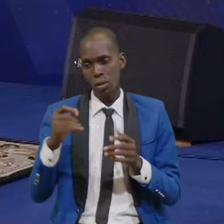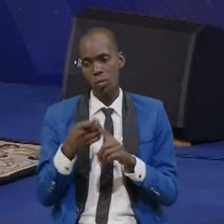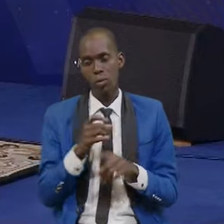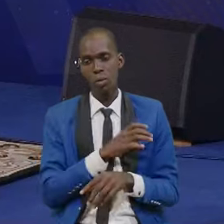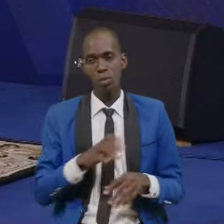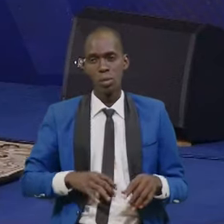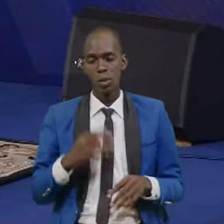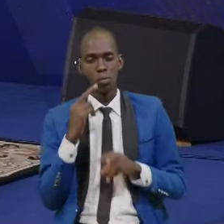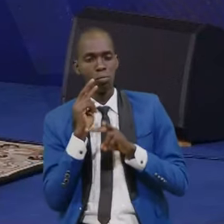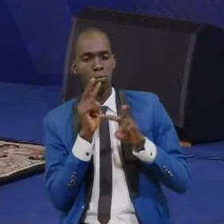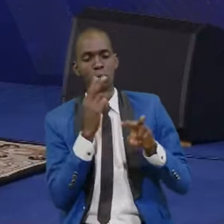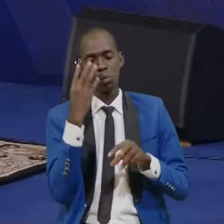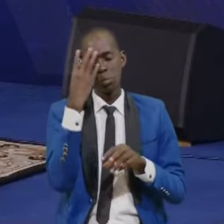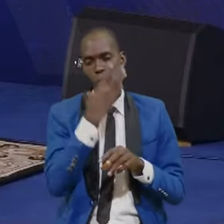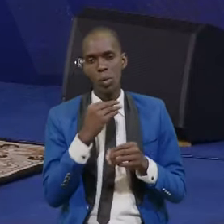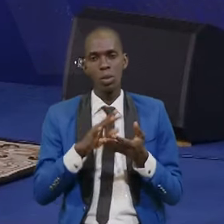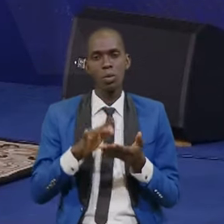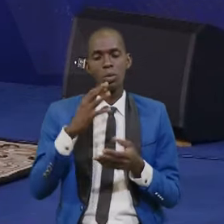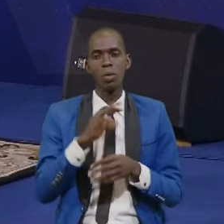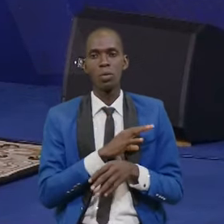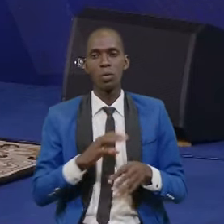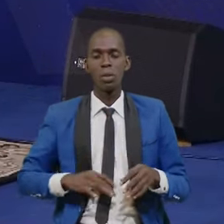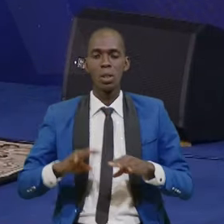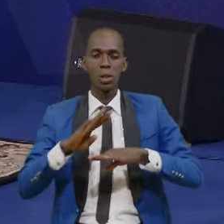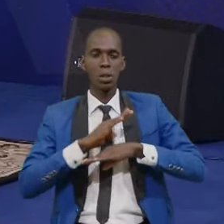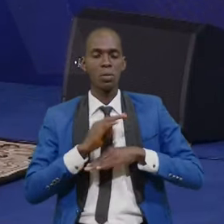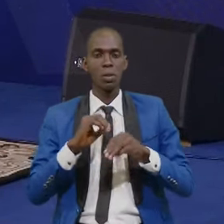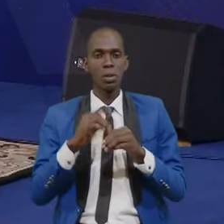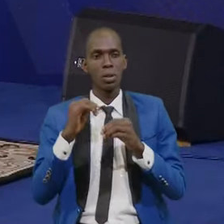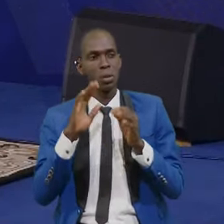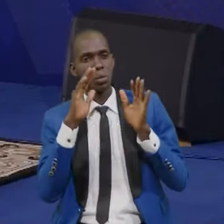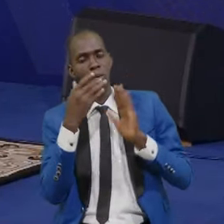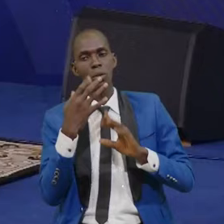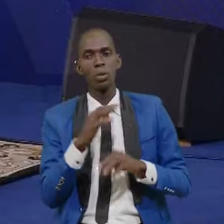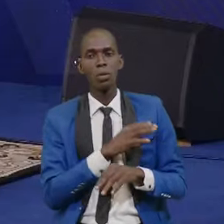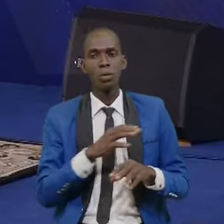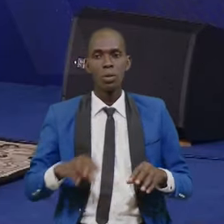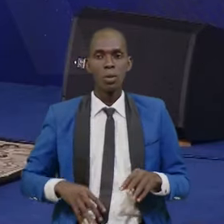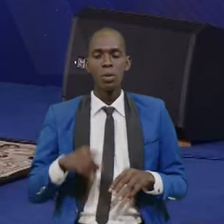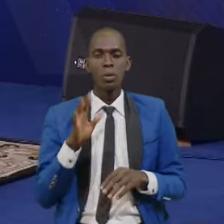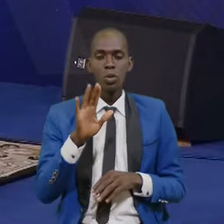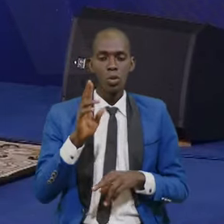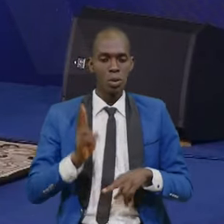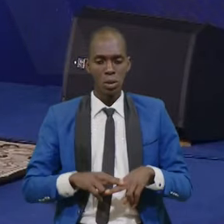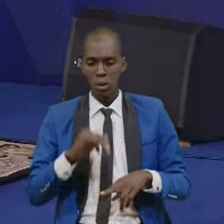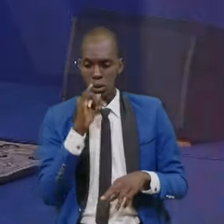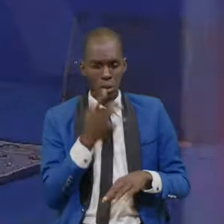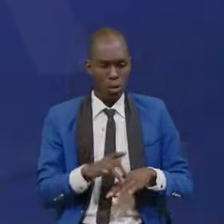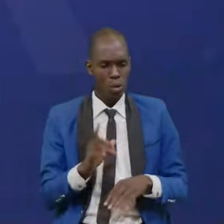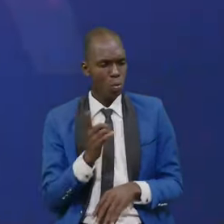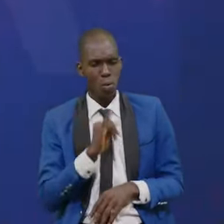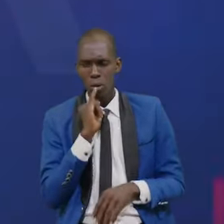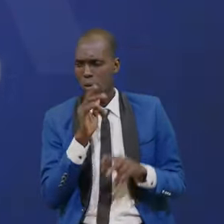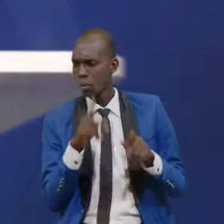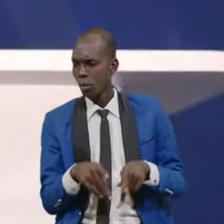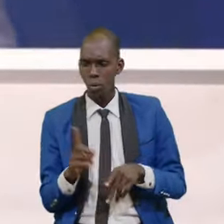the glory of Christ, satisfied in the presence of Christ, your seat is vacant. Where is he? Where is he?